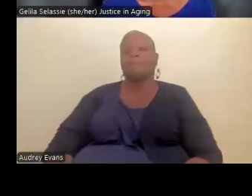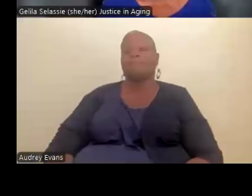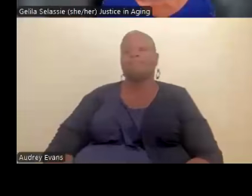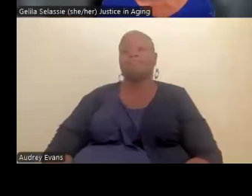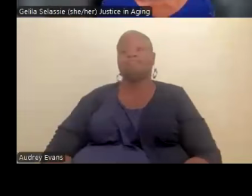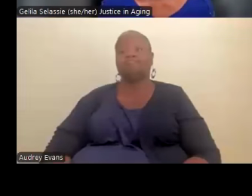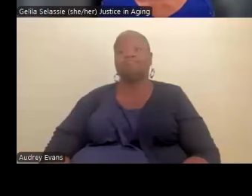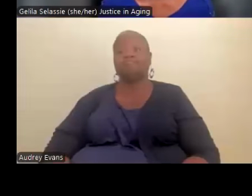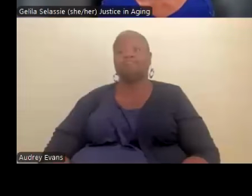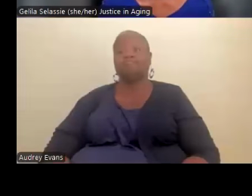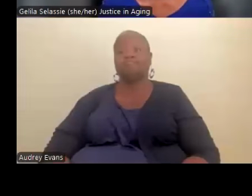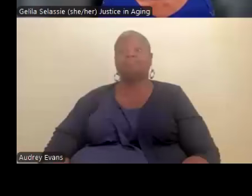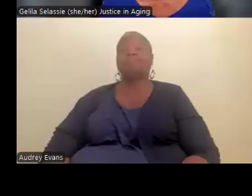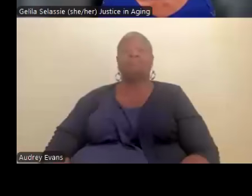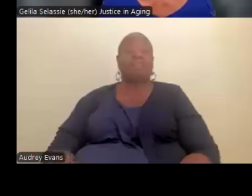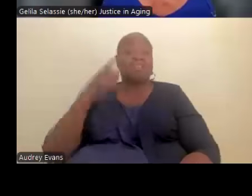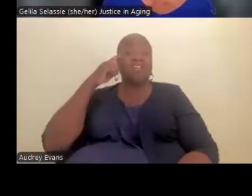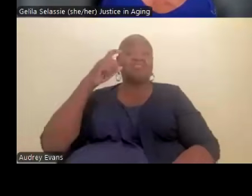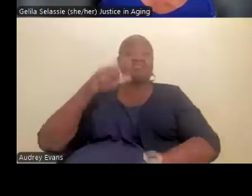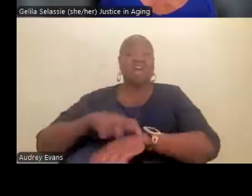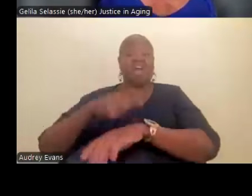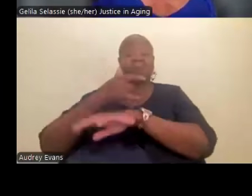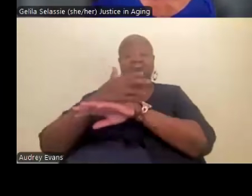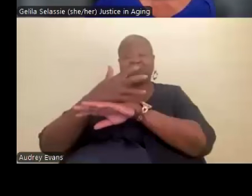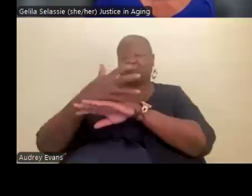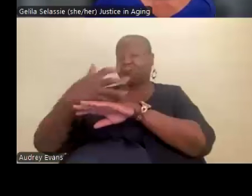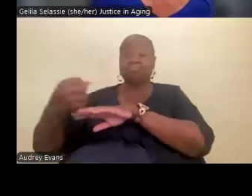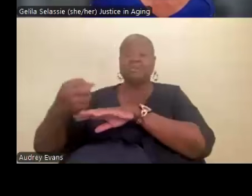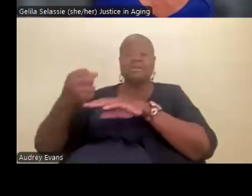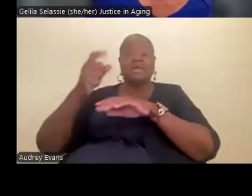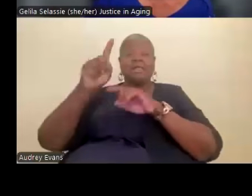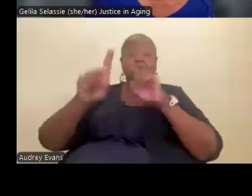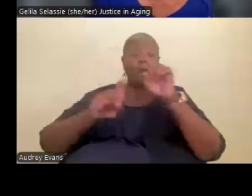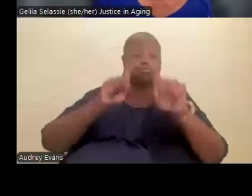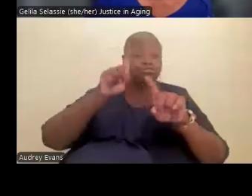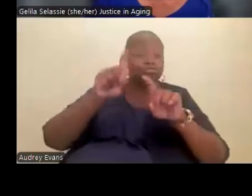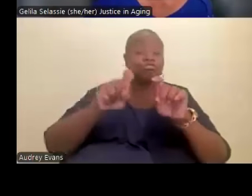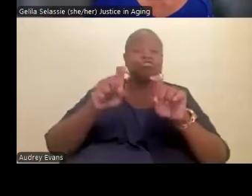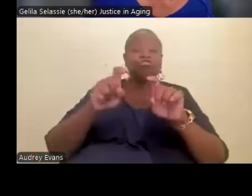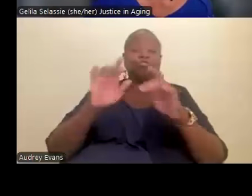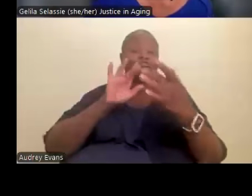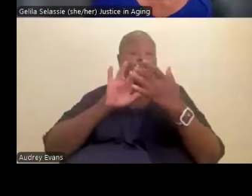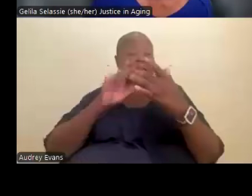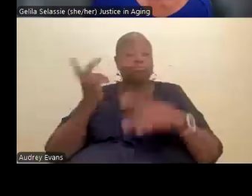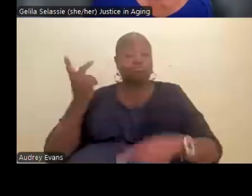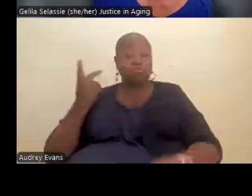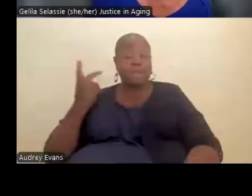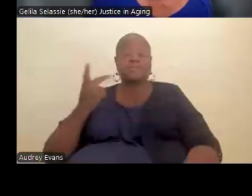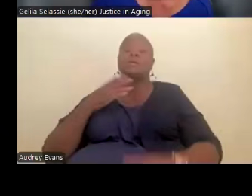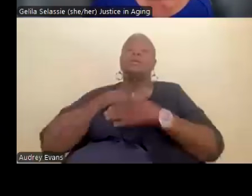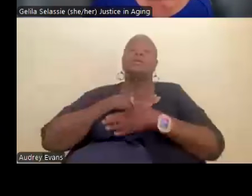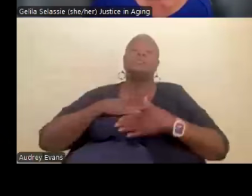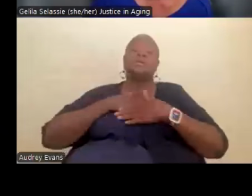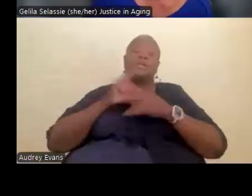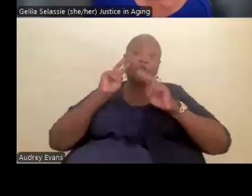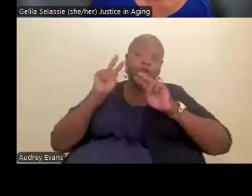So I believe with that, we are at time. If folks have any other questions, you're welcome to reach out to us. Please be sure to look at all